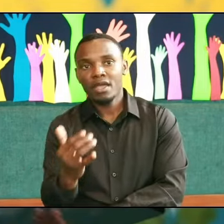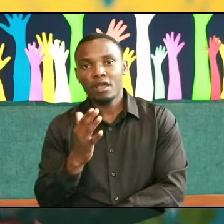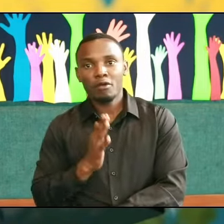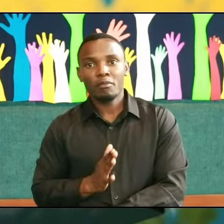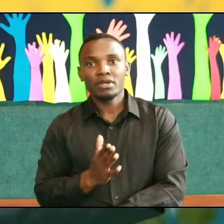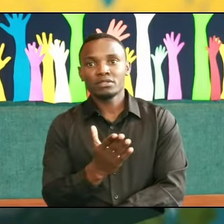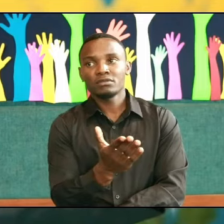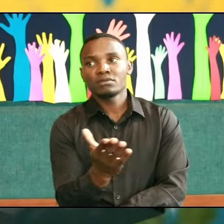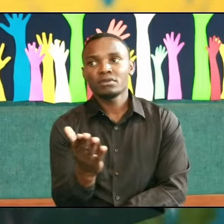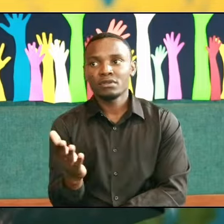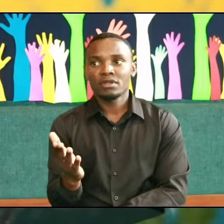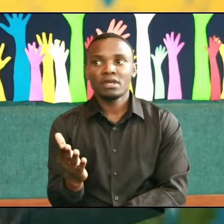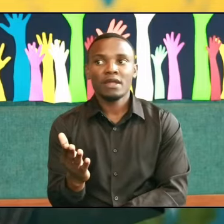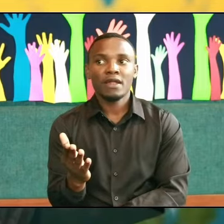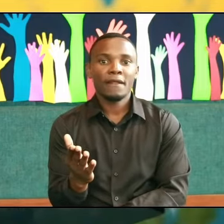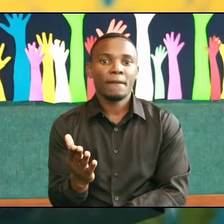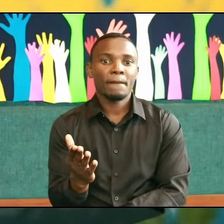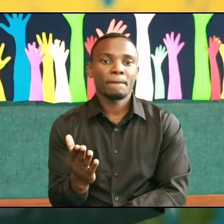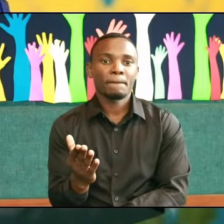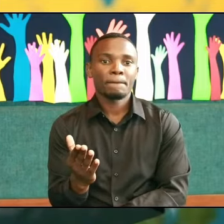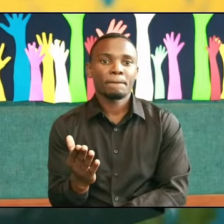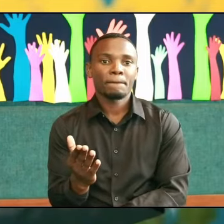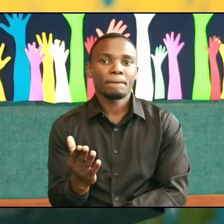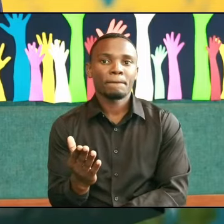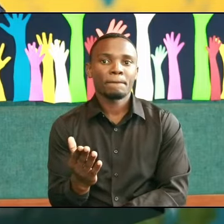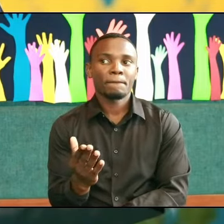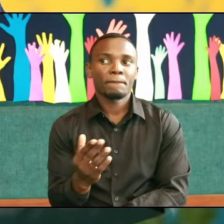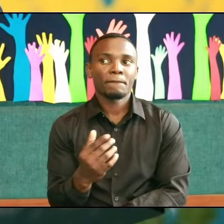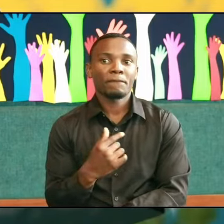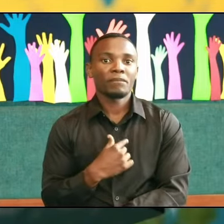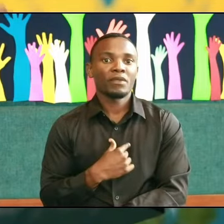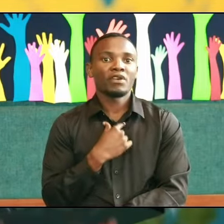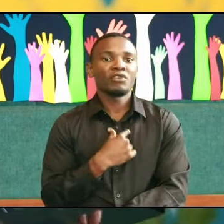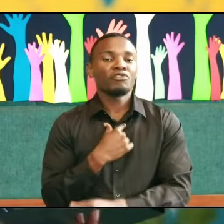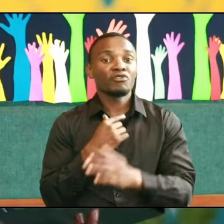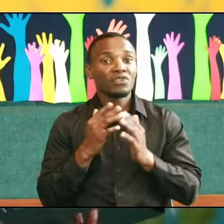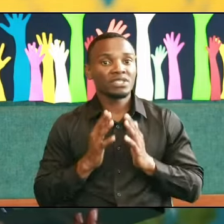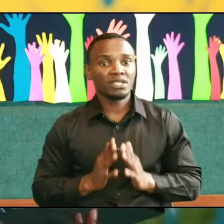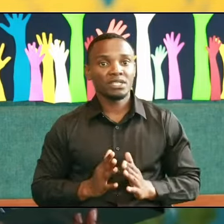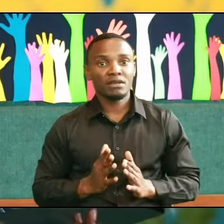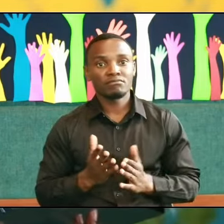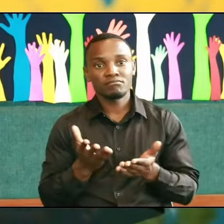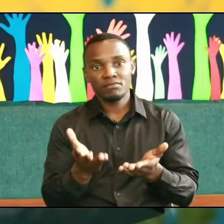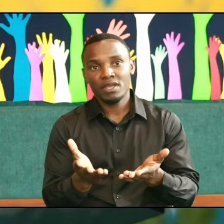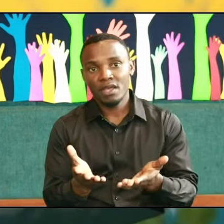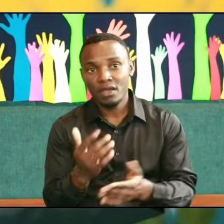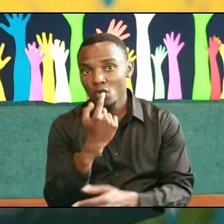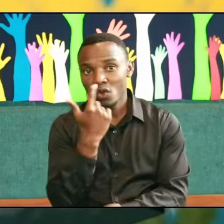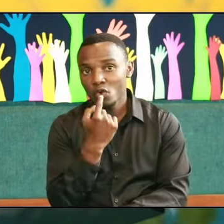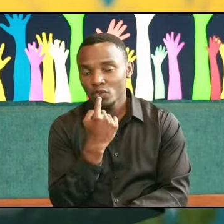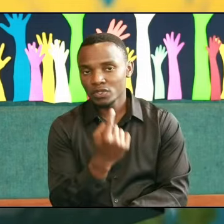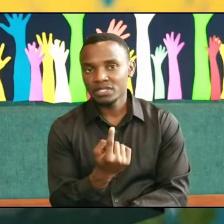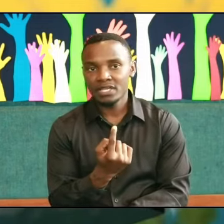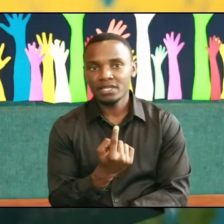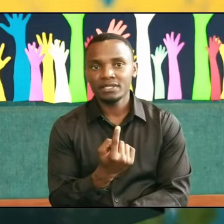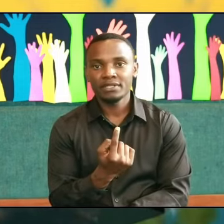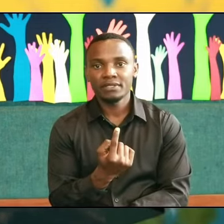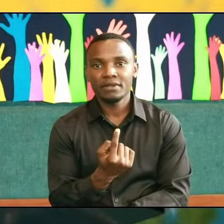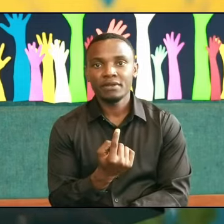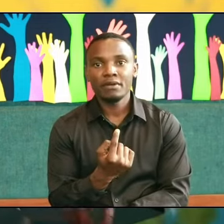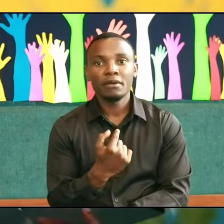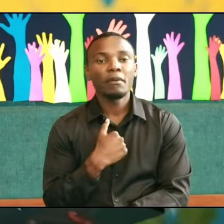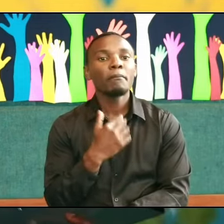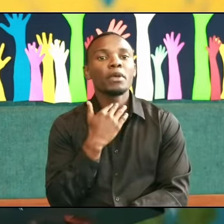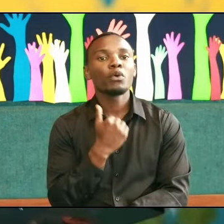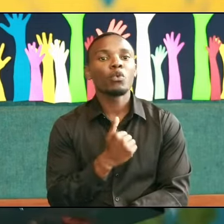here, an elderly person here, a visitor in this place who says, I just want to